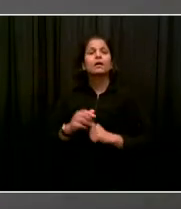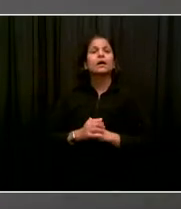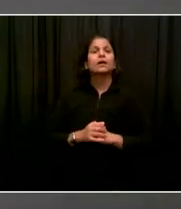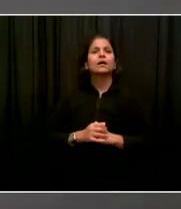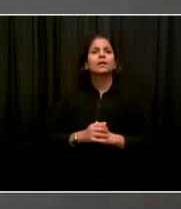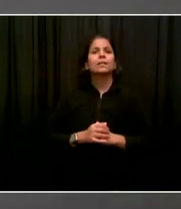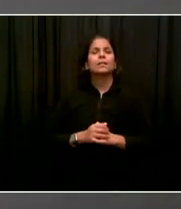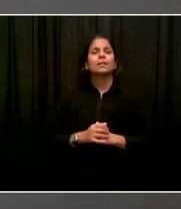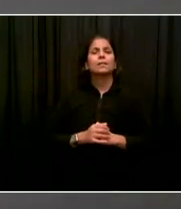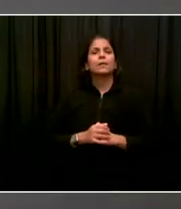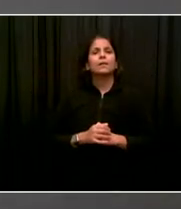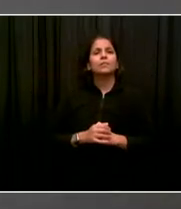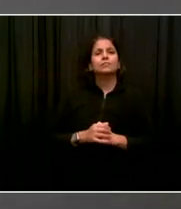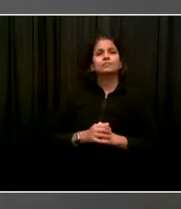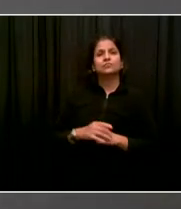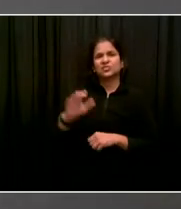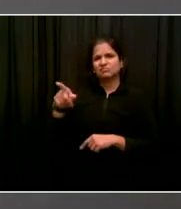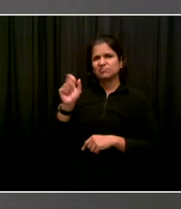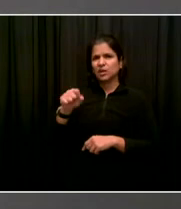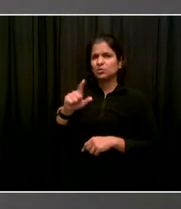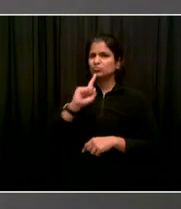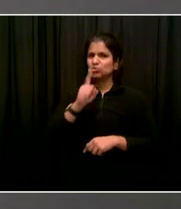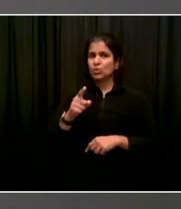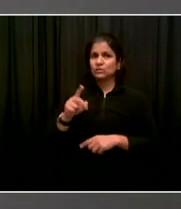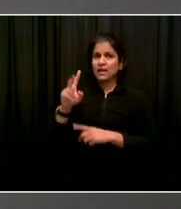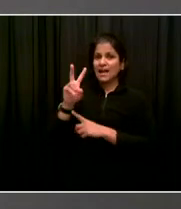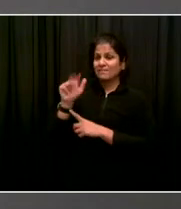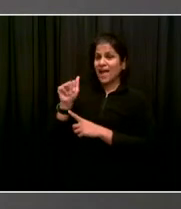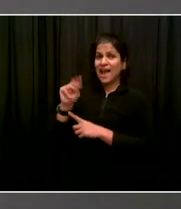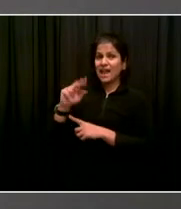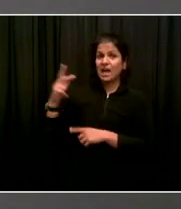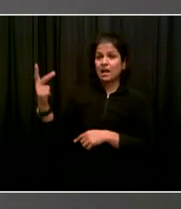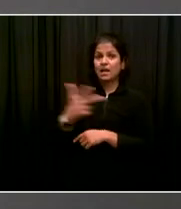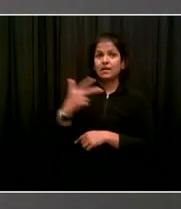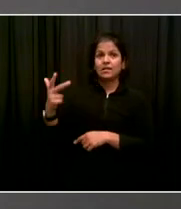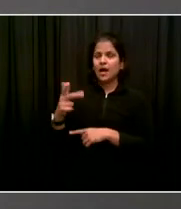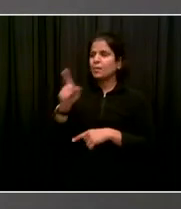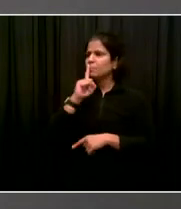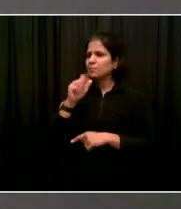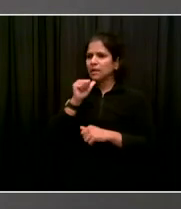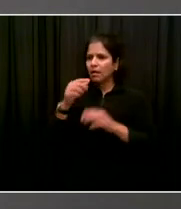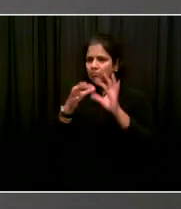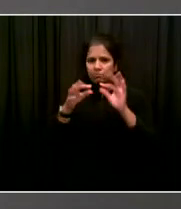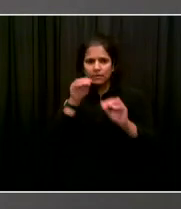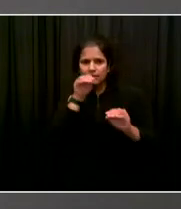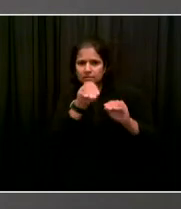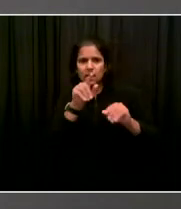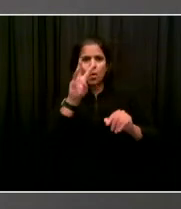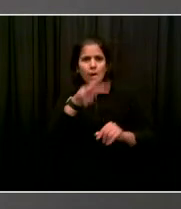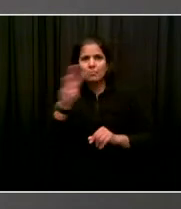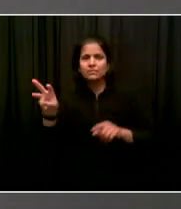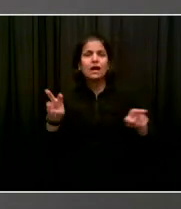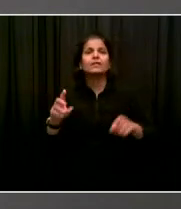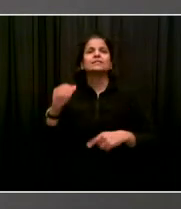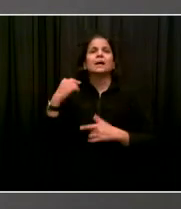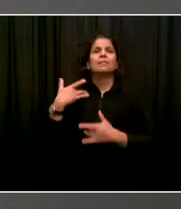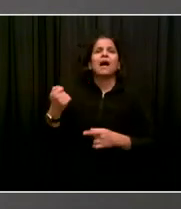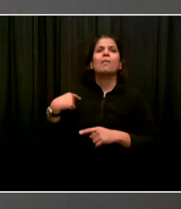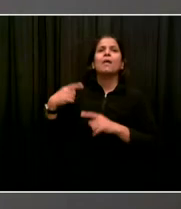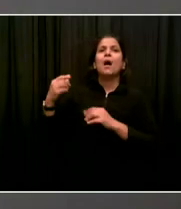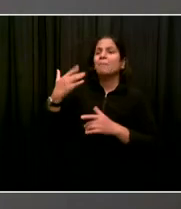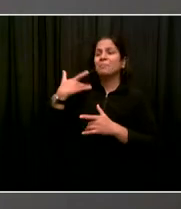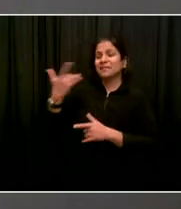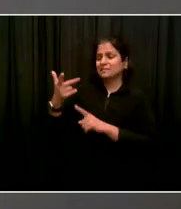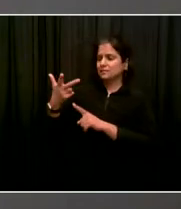not have the mobile units on the website because we keep them in movement. They don't stay in the same